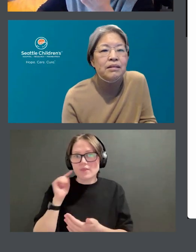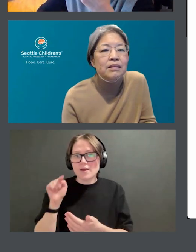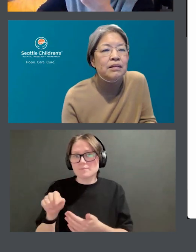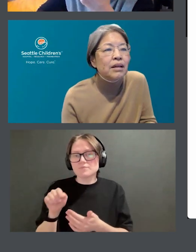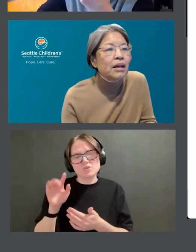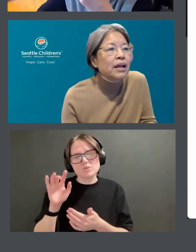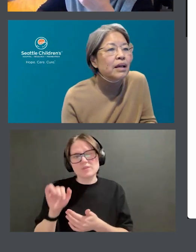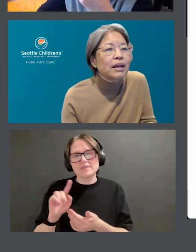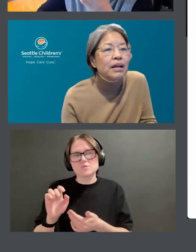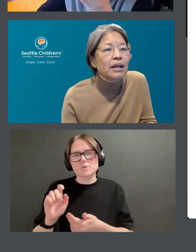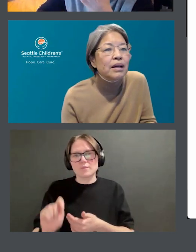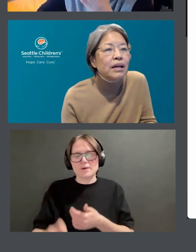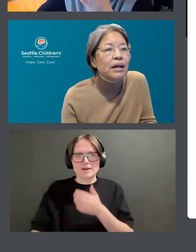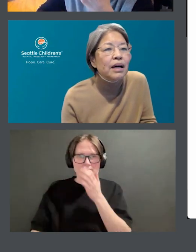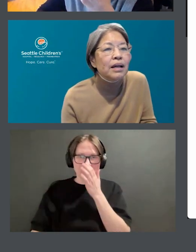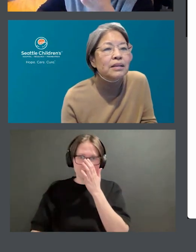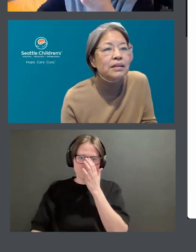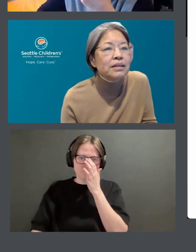are.